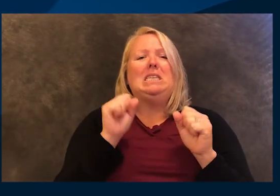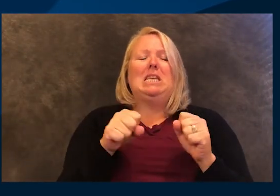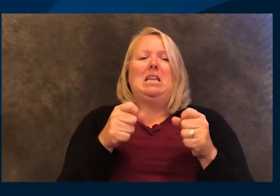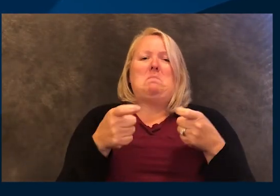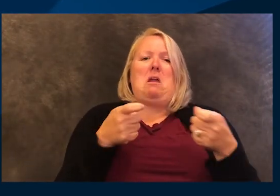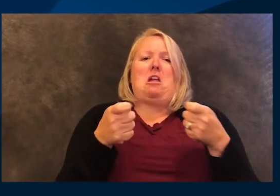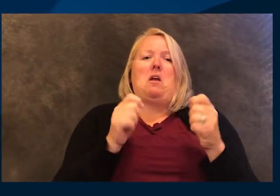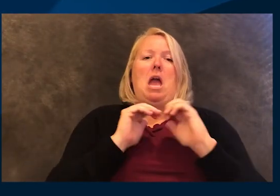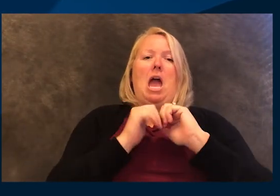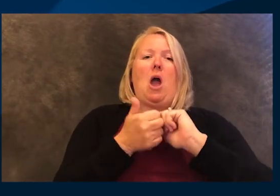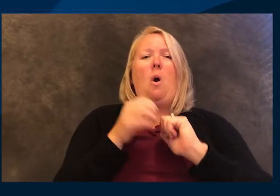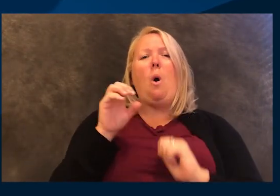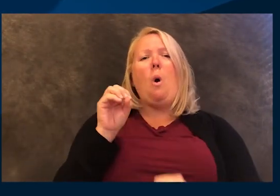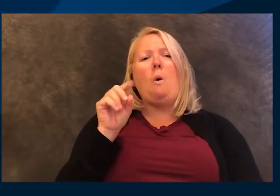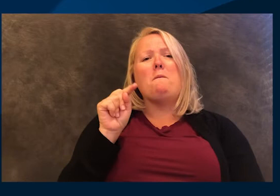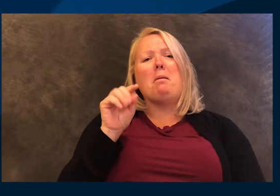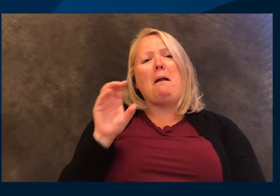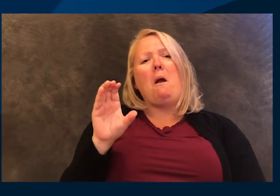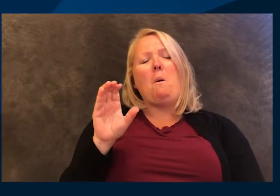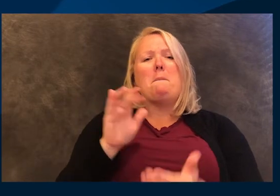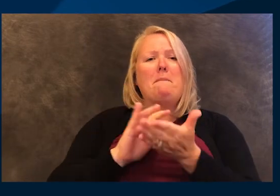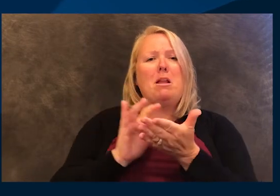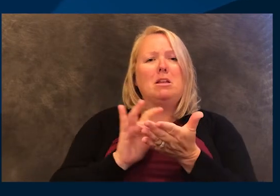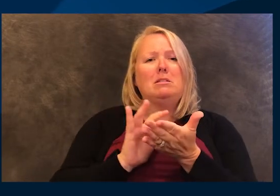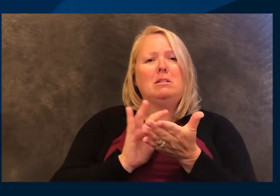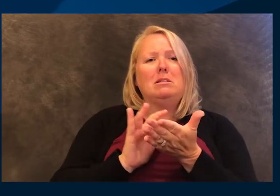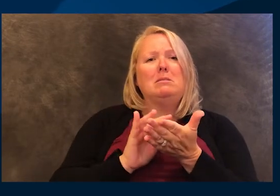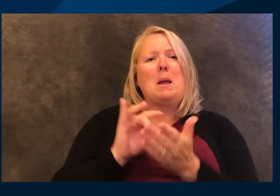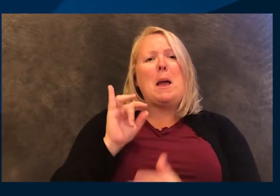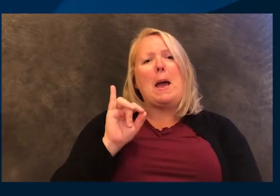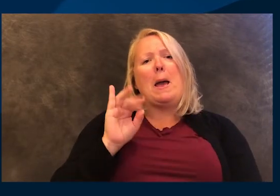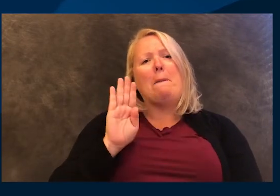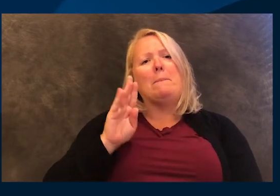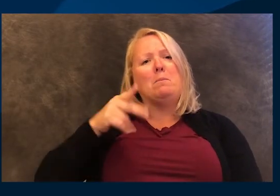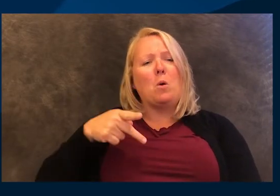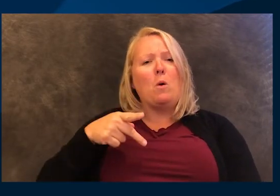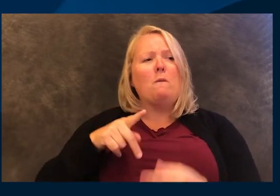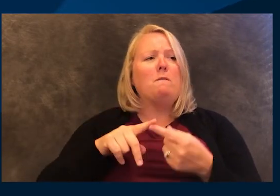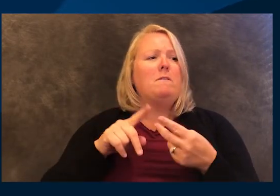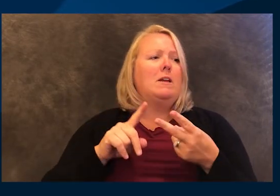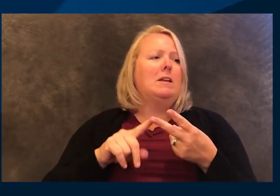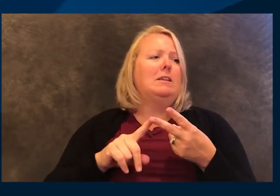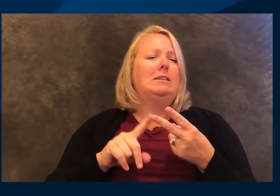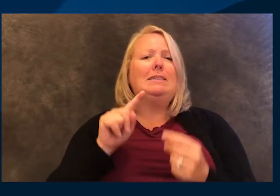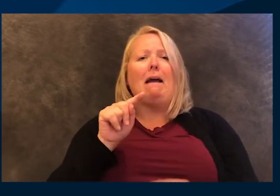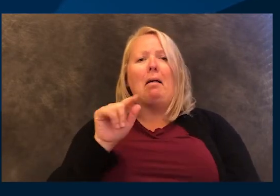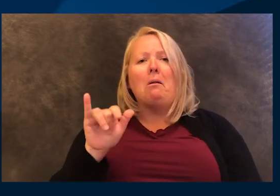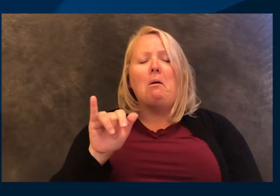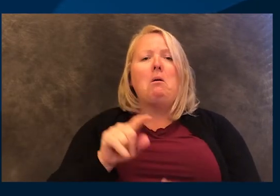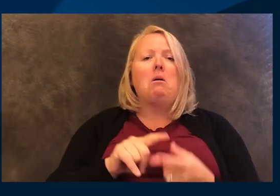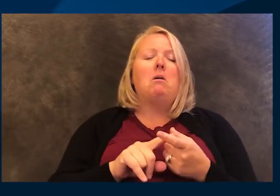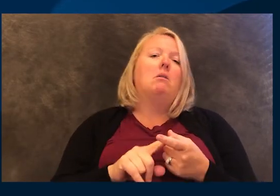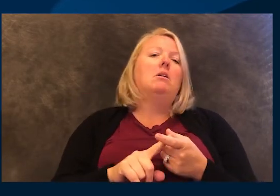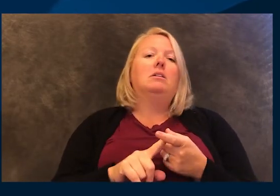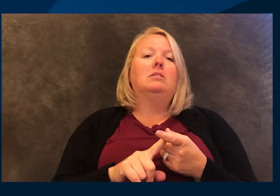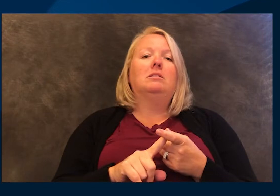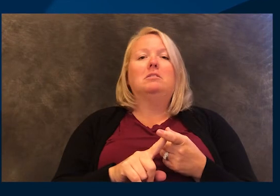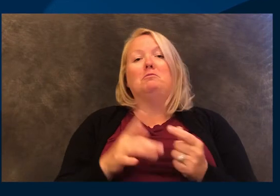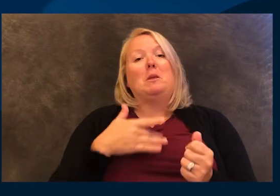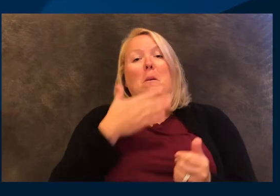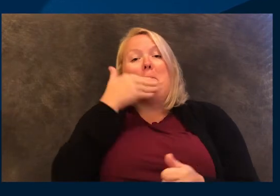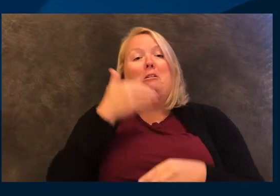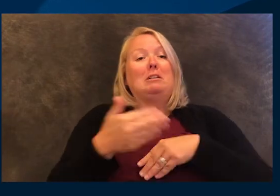medication, ibuprofen, or just taking a day of rest. All of us need that right now anyways, and bounce back feeling great and ready for another